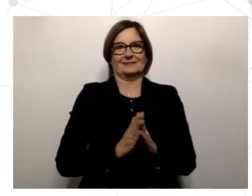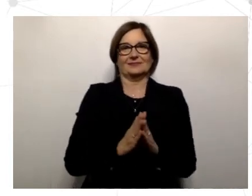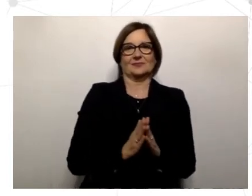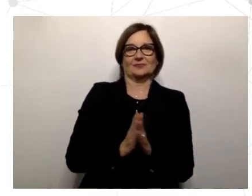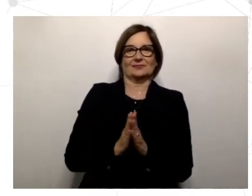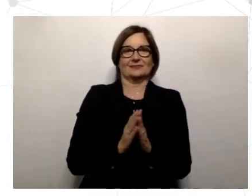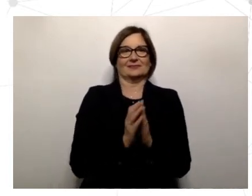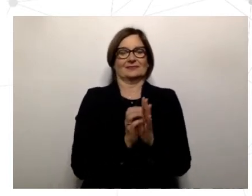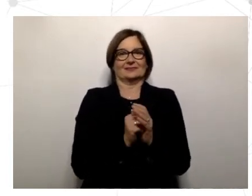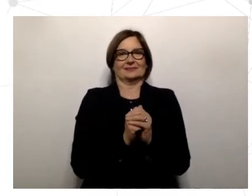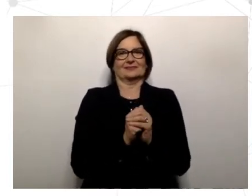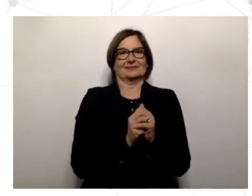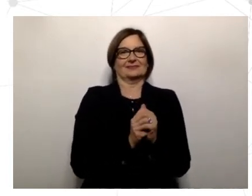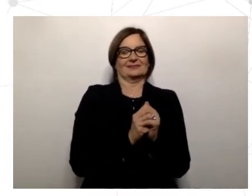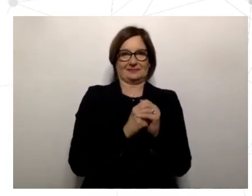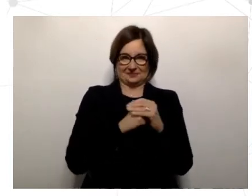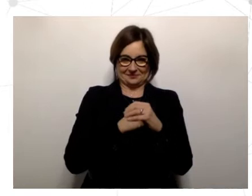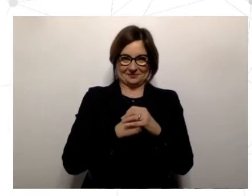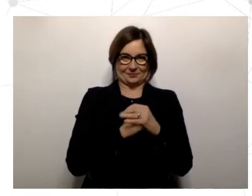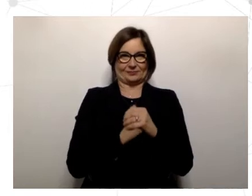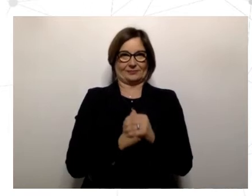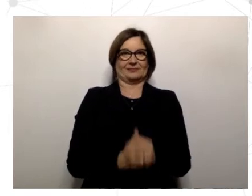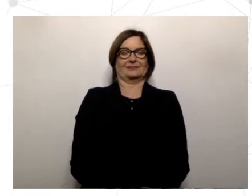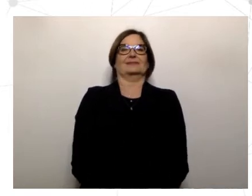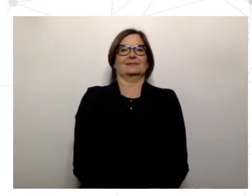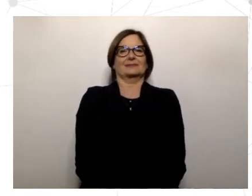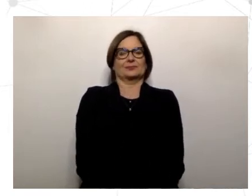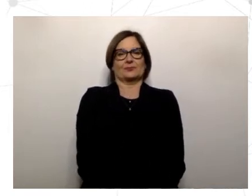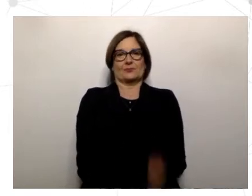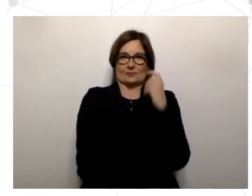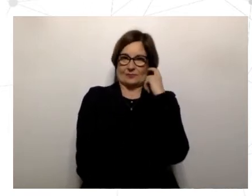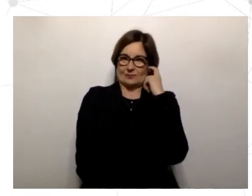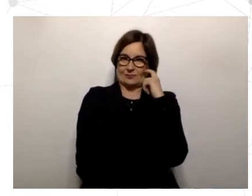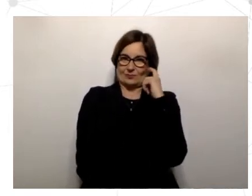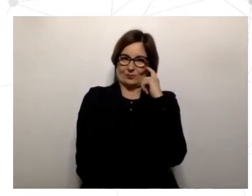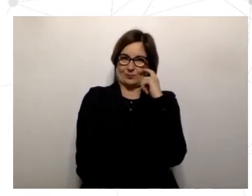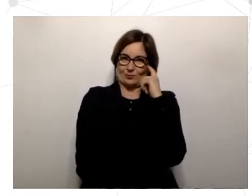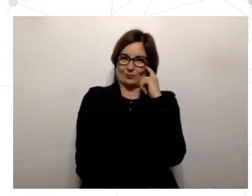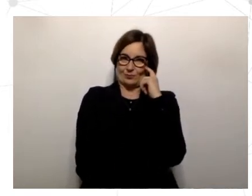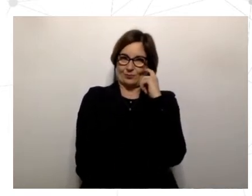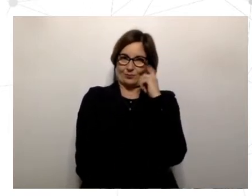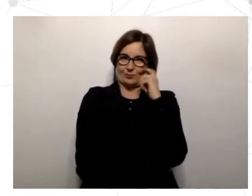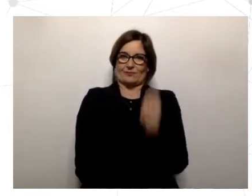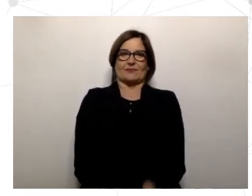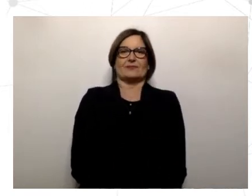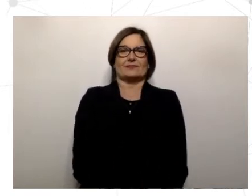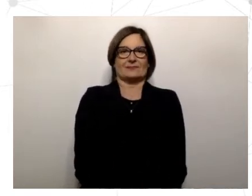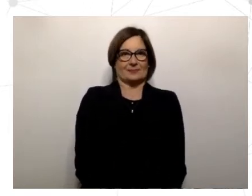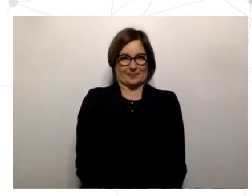then talk to 10 of your friends. The challenge is to introduce Soundscape to 10 other